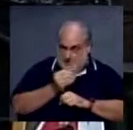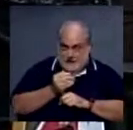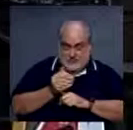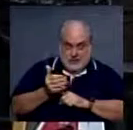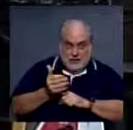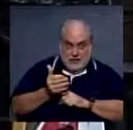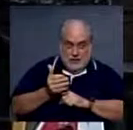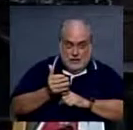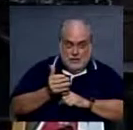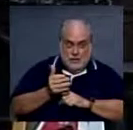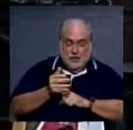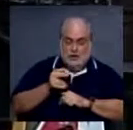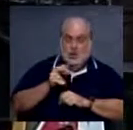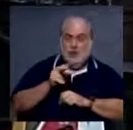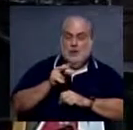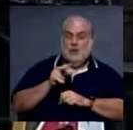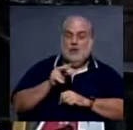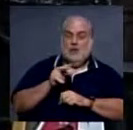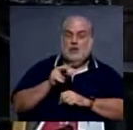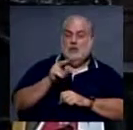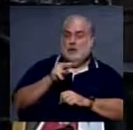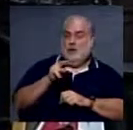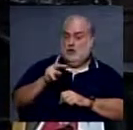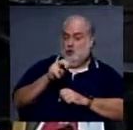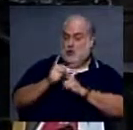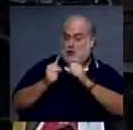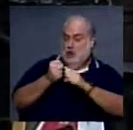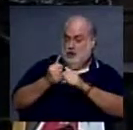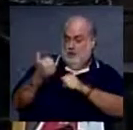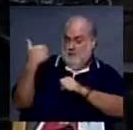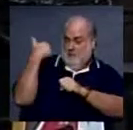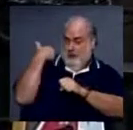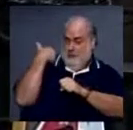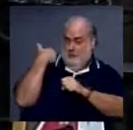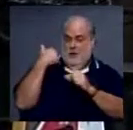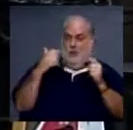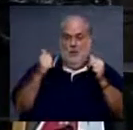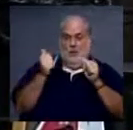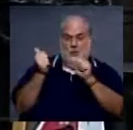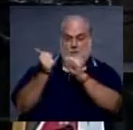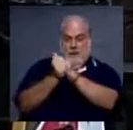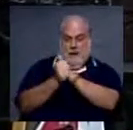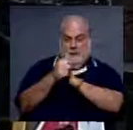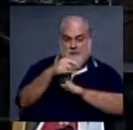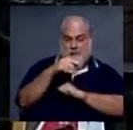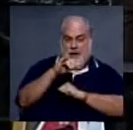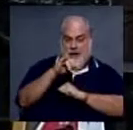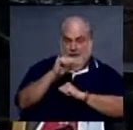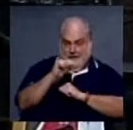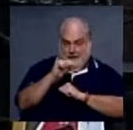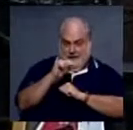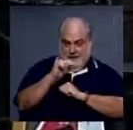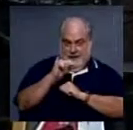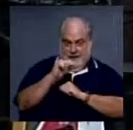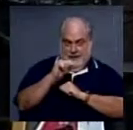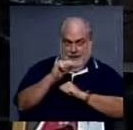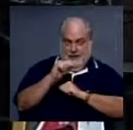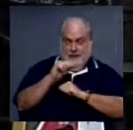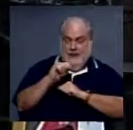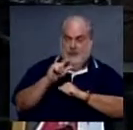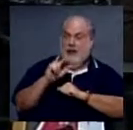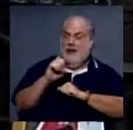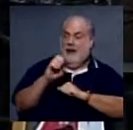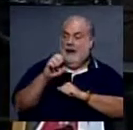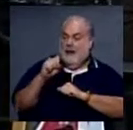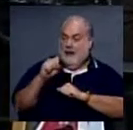that 22 years ago, when we passed the PIT money, and Les Hollingsworth warned us that you needed